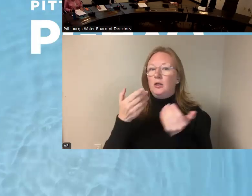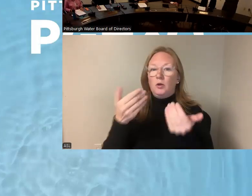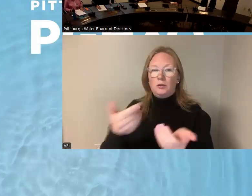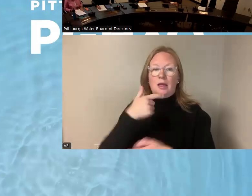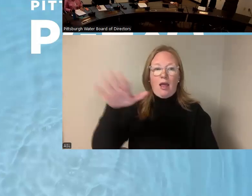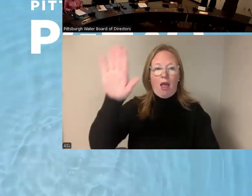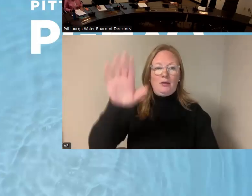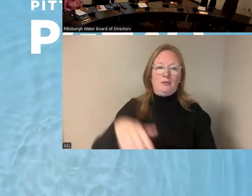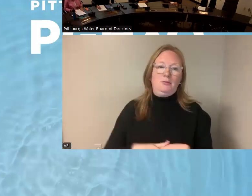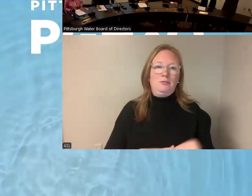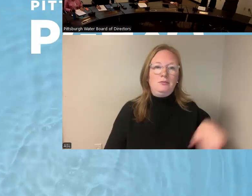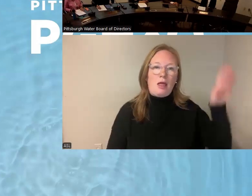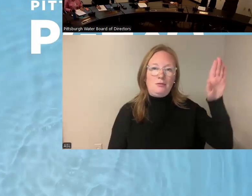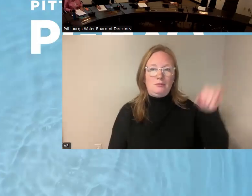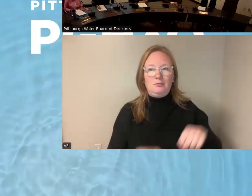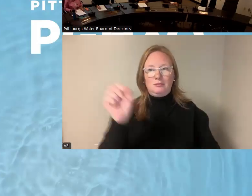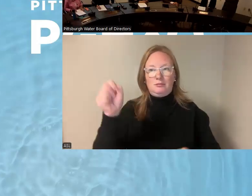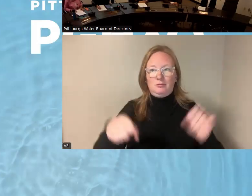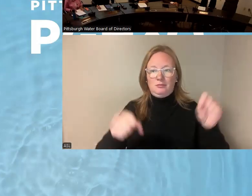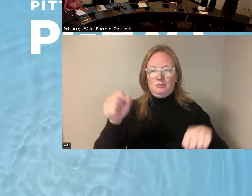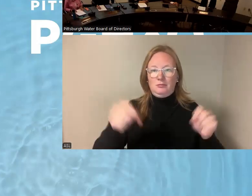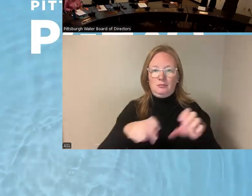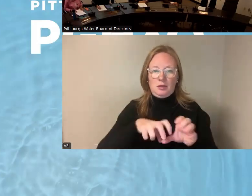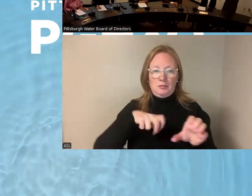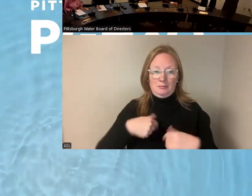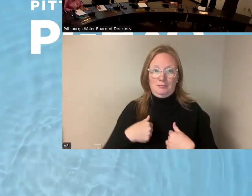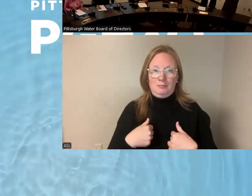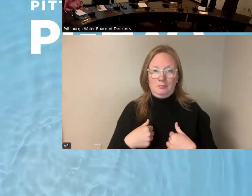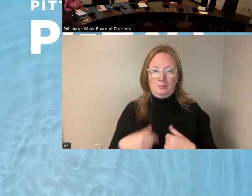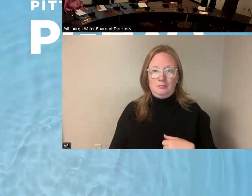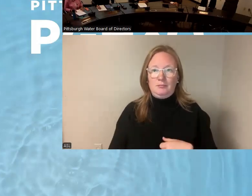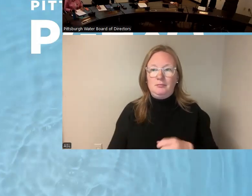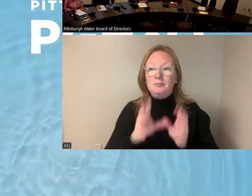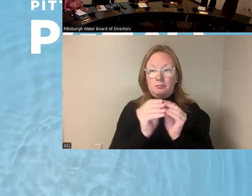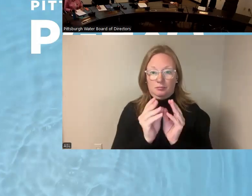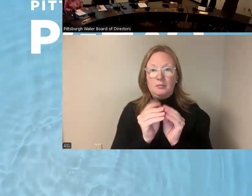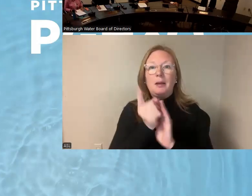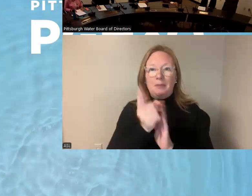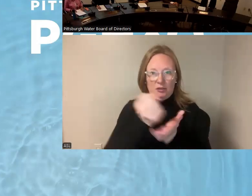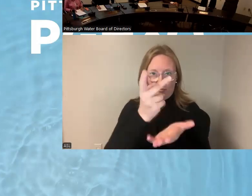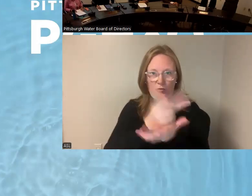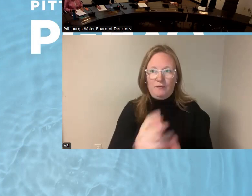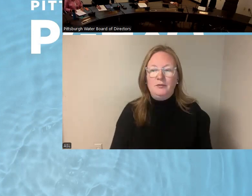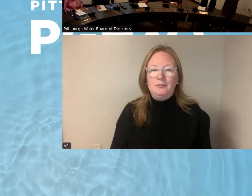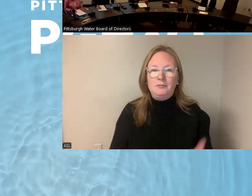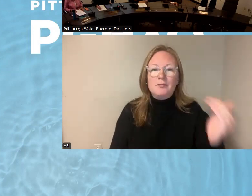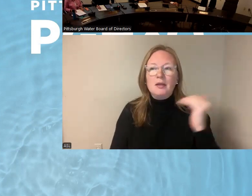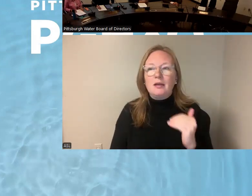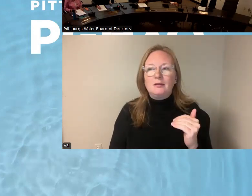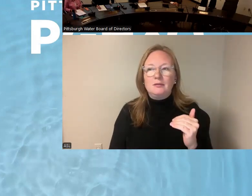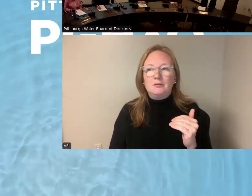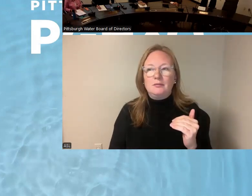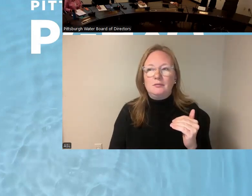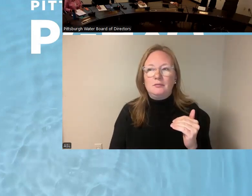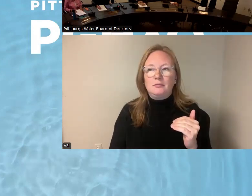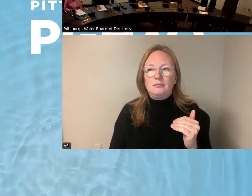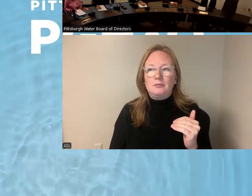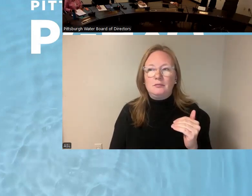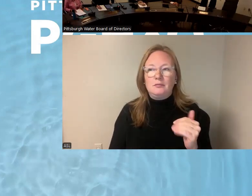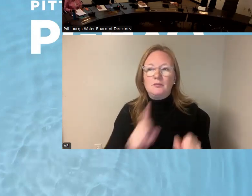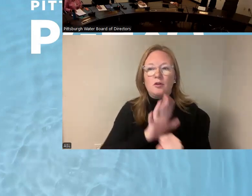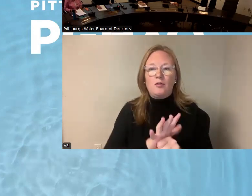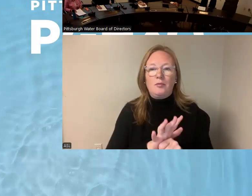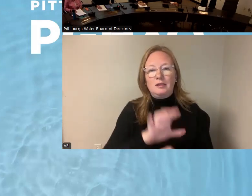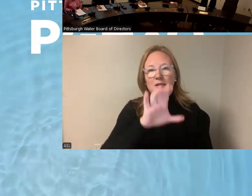saying aye. Aye. Abstain. Meeting minutes are approved. Our next agenda item is confirmation